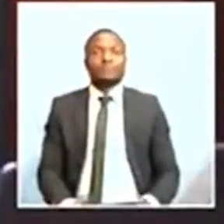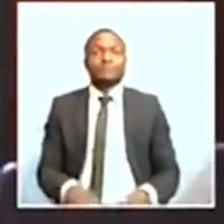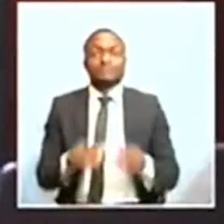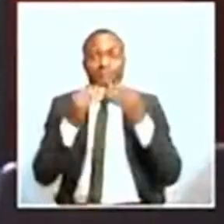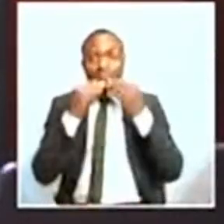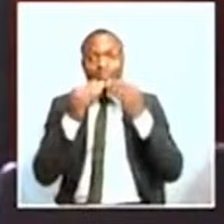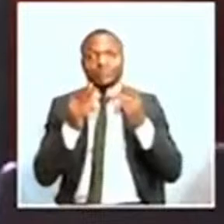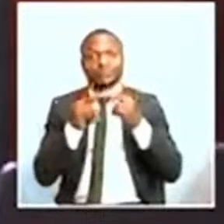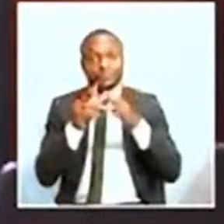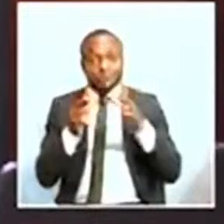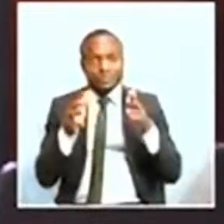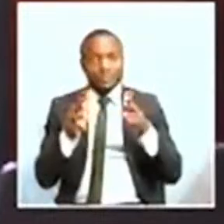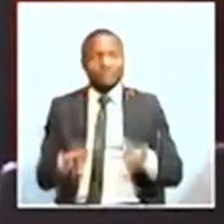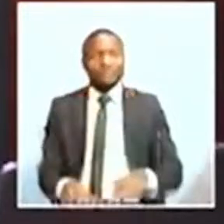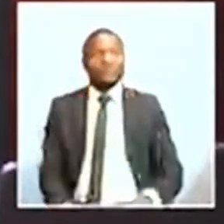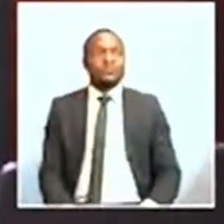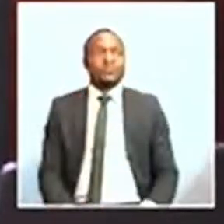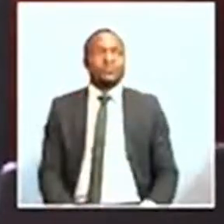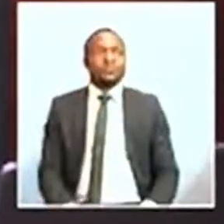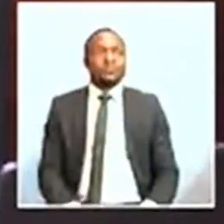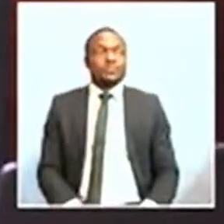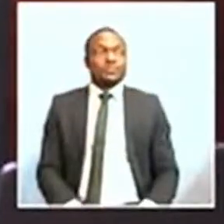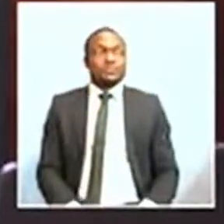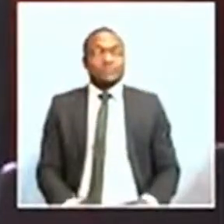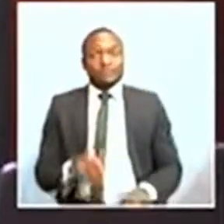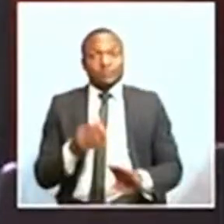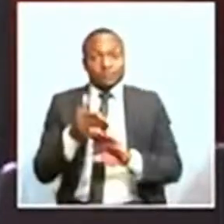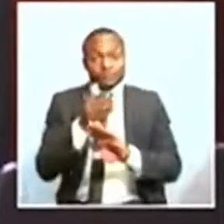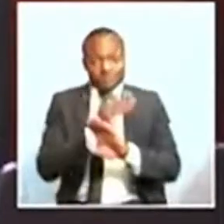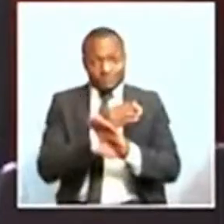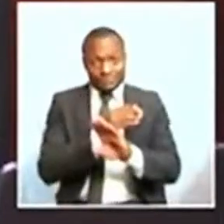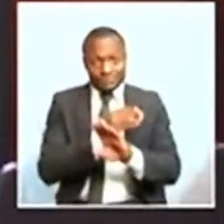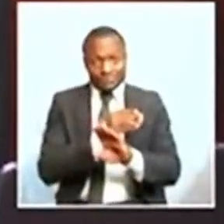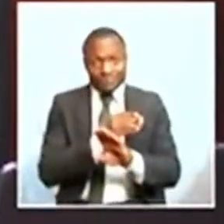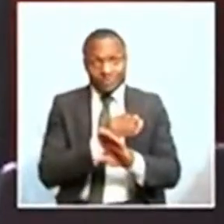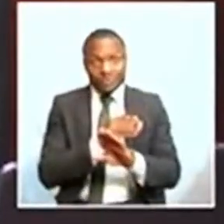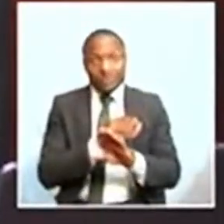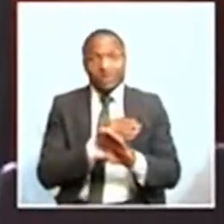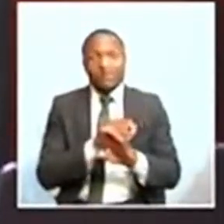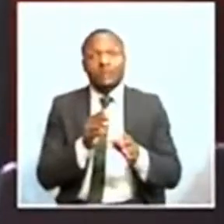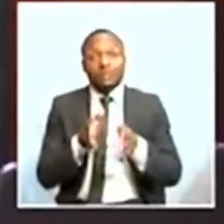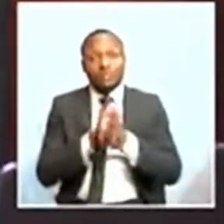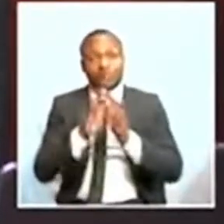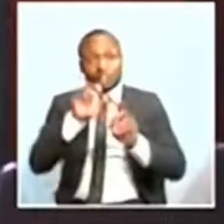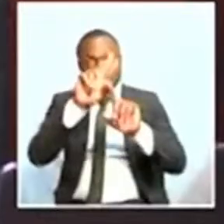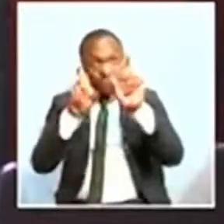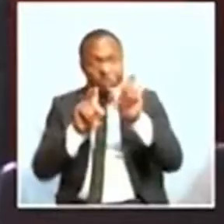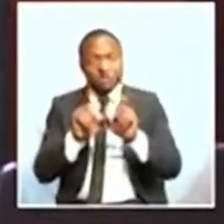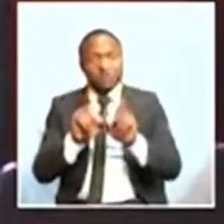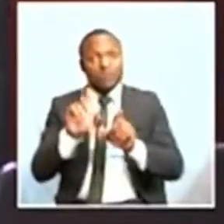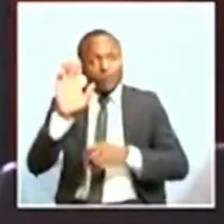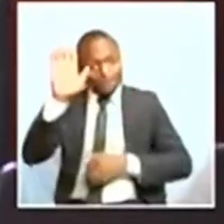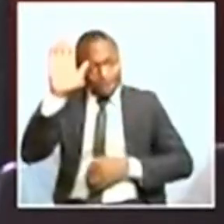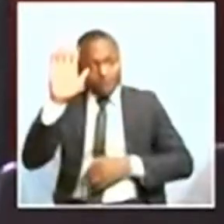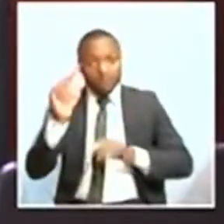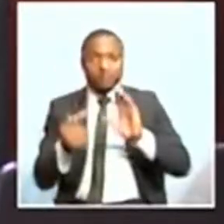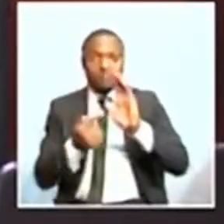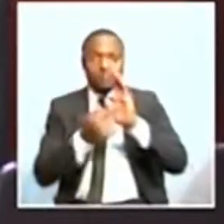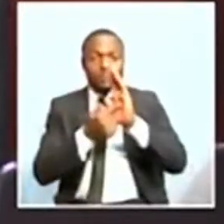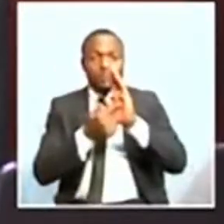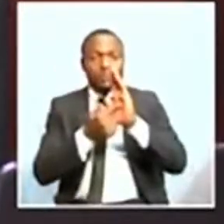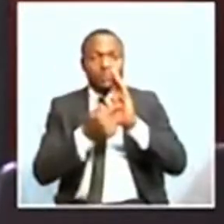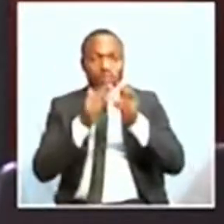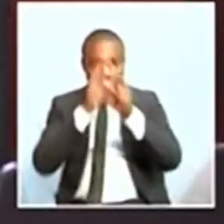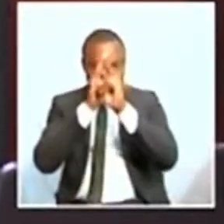Thank you very much. Before we go to the points of clarification, there was an indication for a point of order.